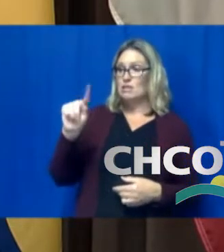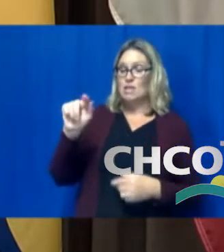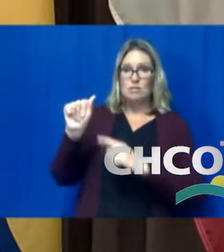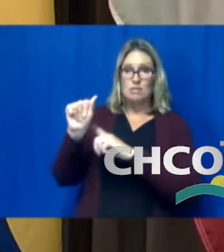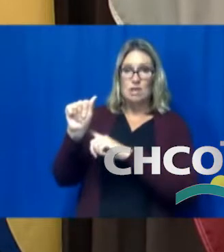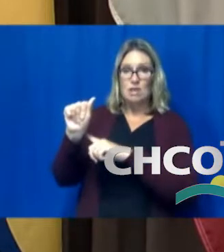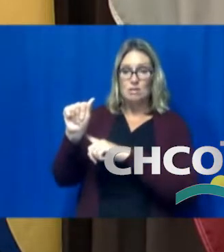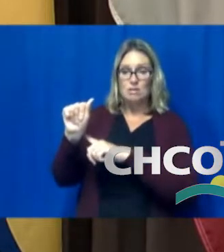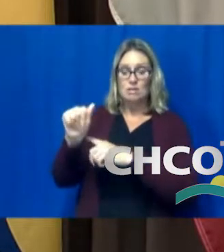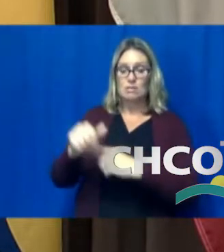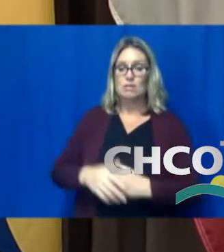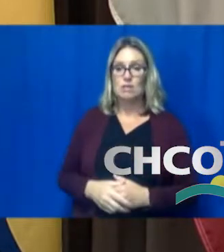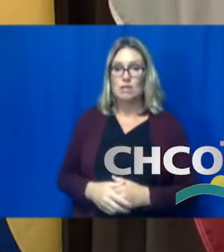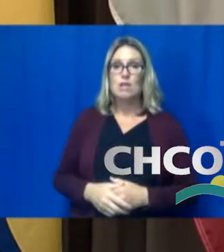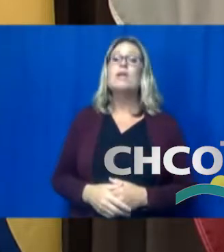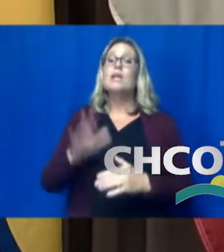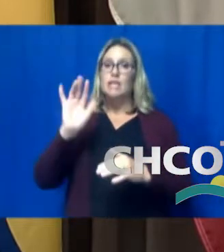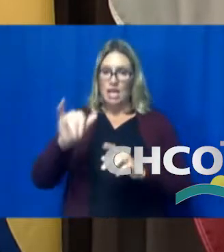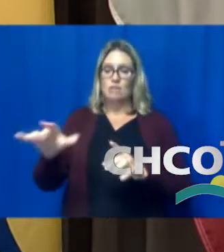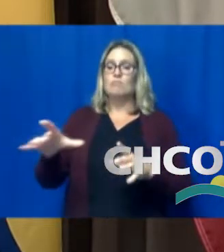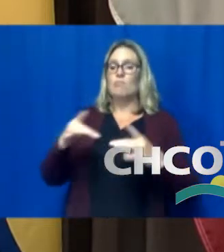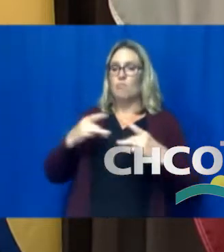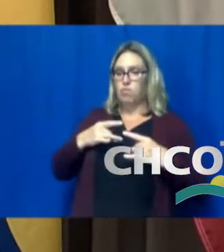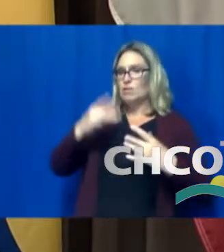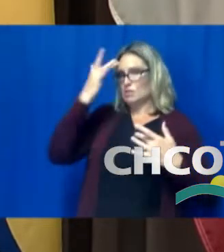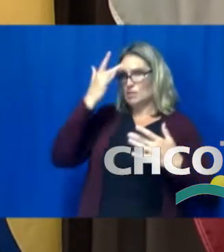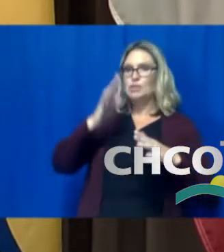certainly infects children